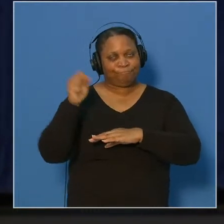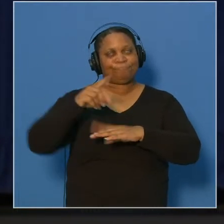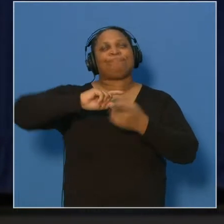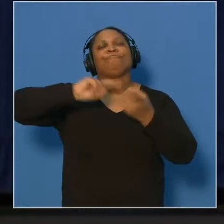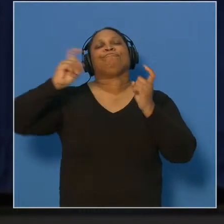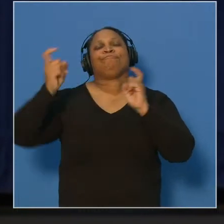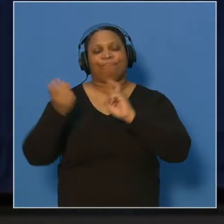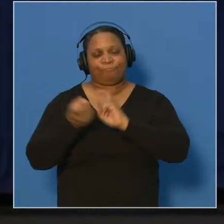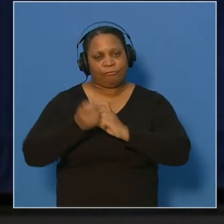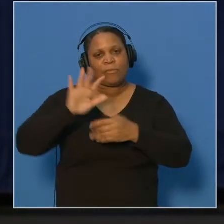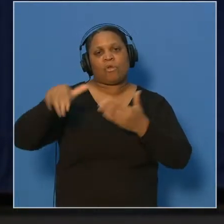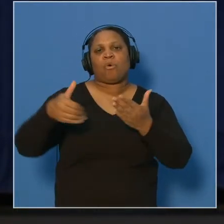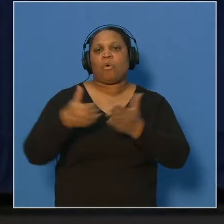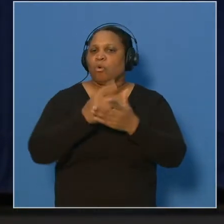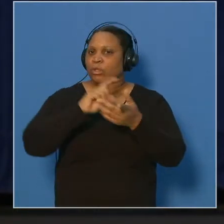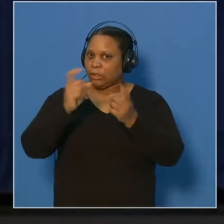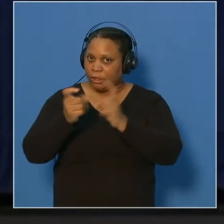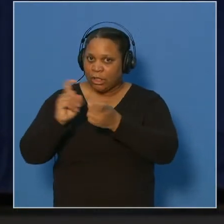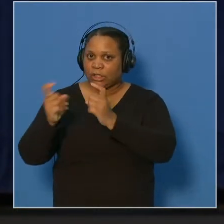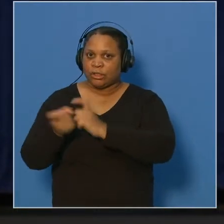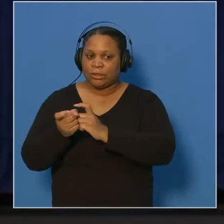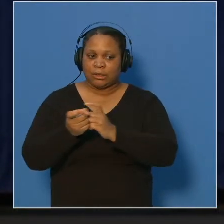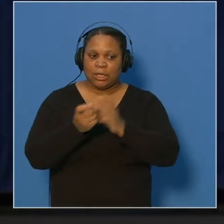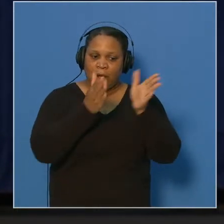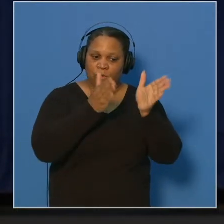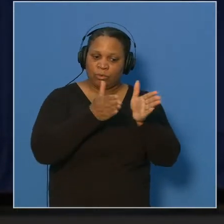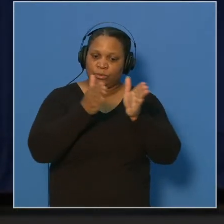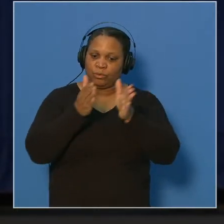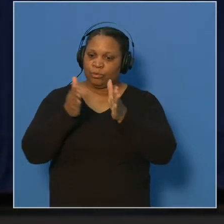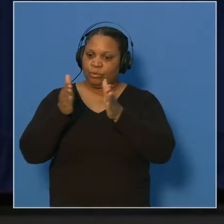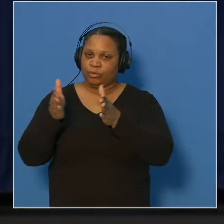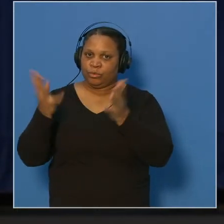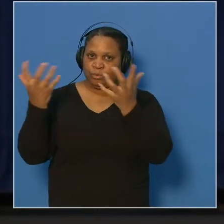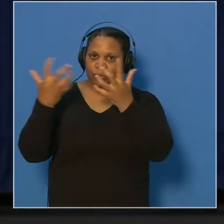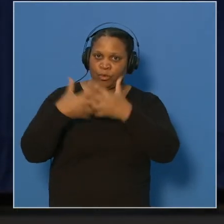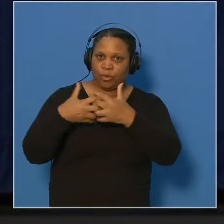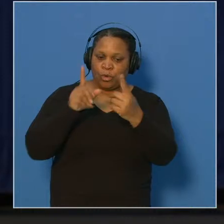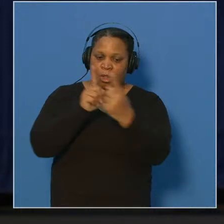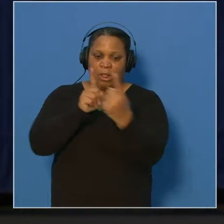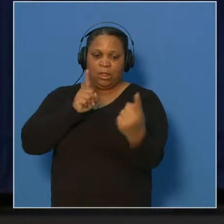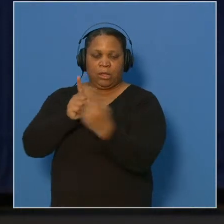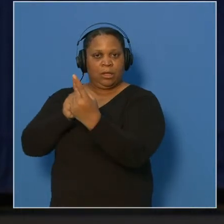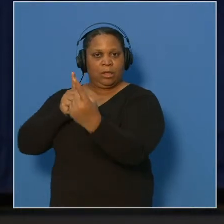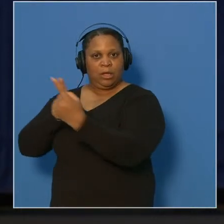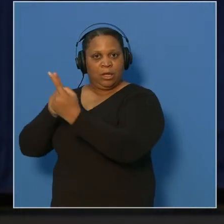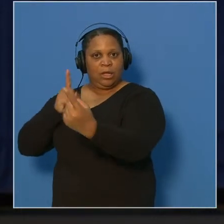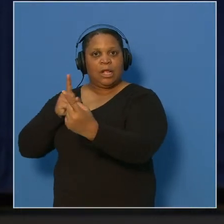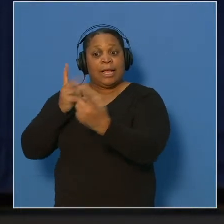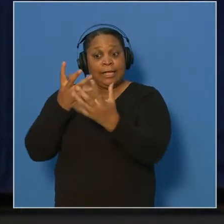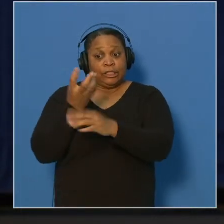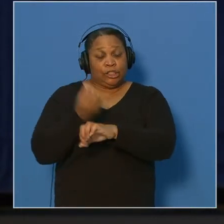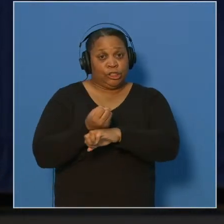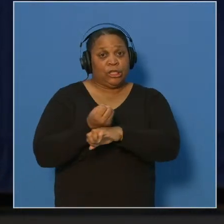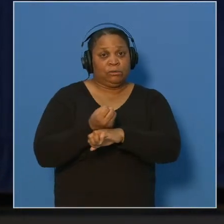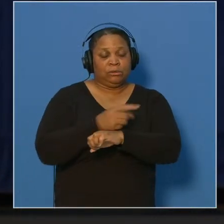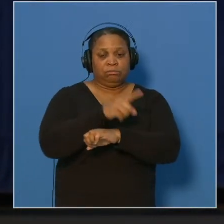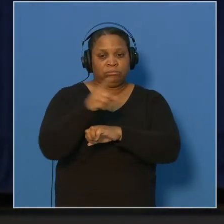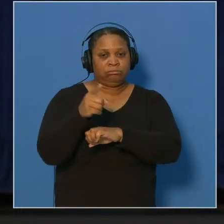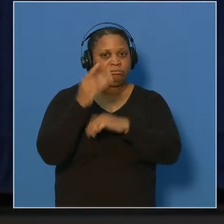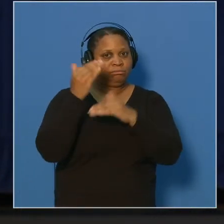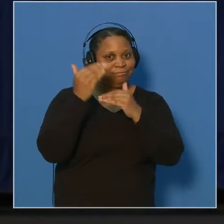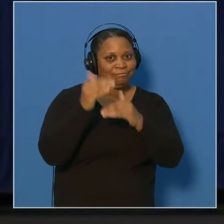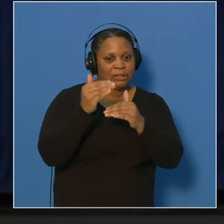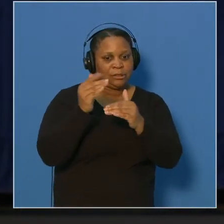All the changes that are being made are in line with social distancing. The purpose of the shelter-in-place order is to minimize